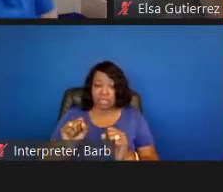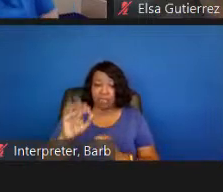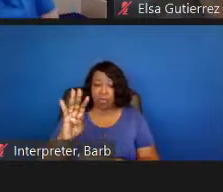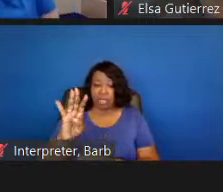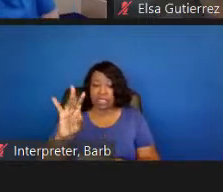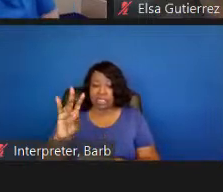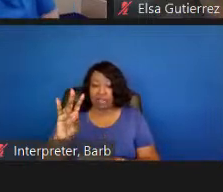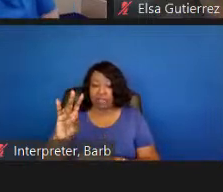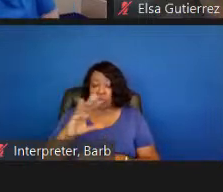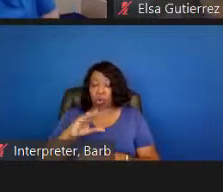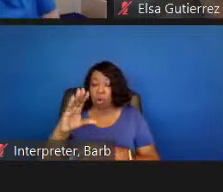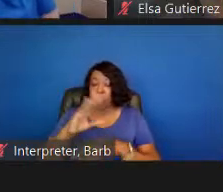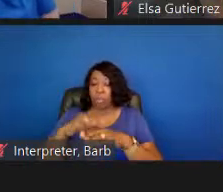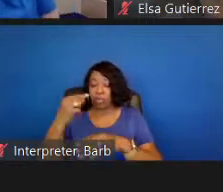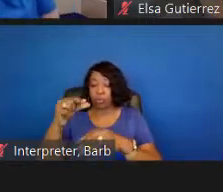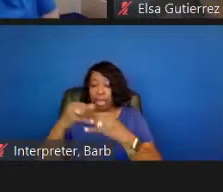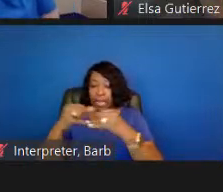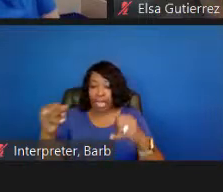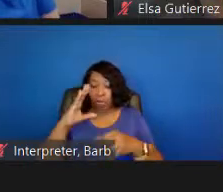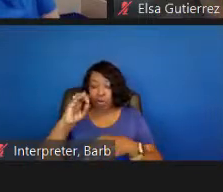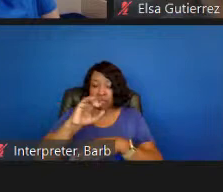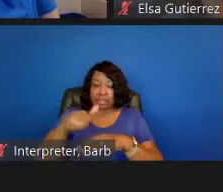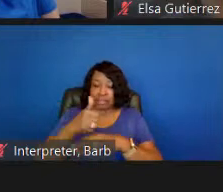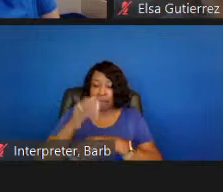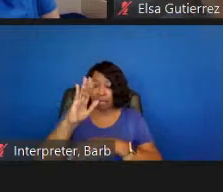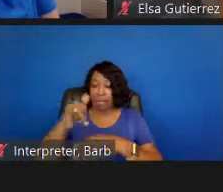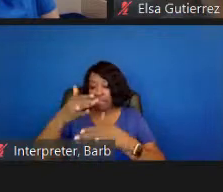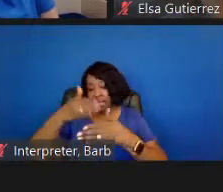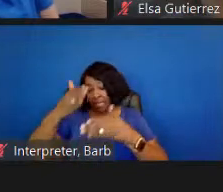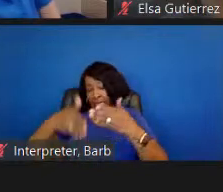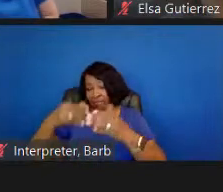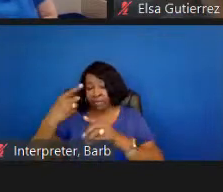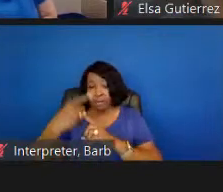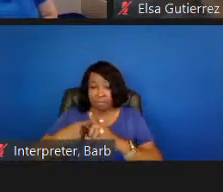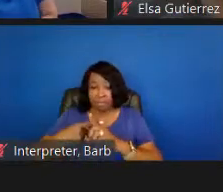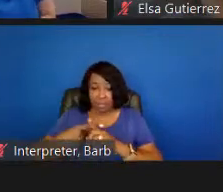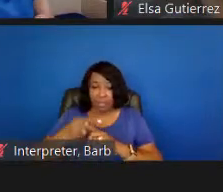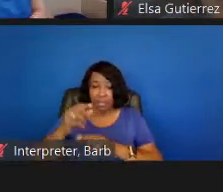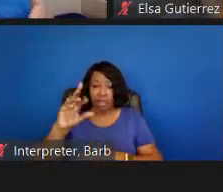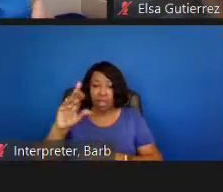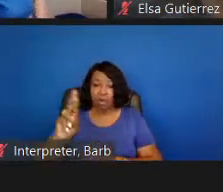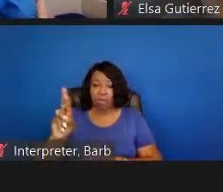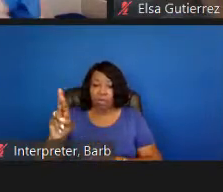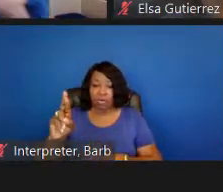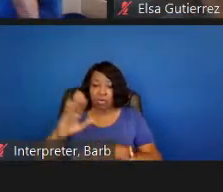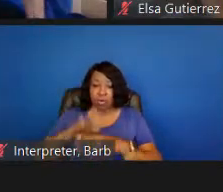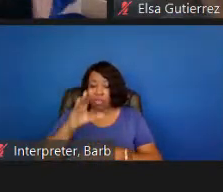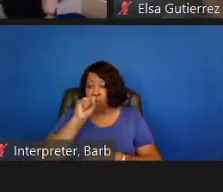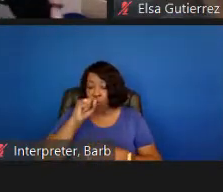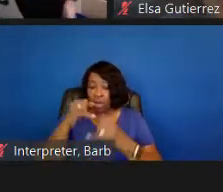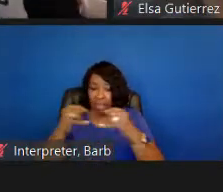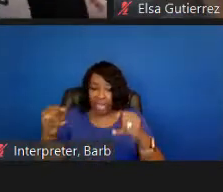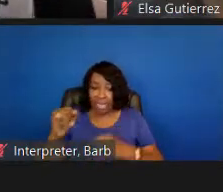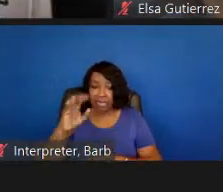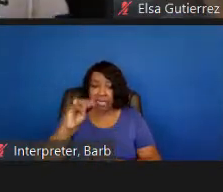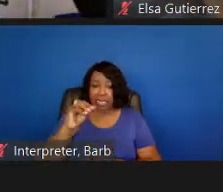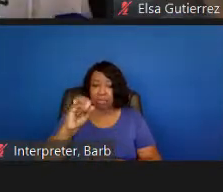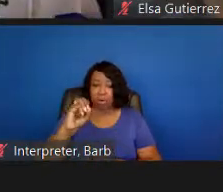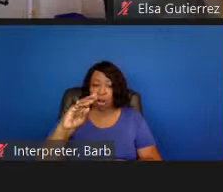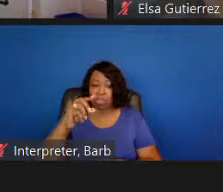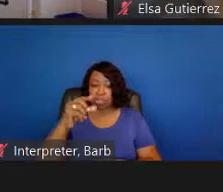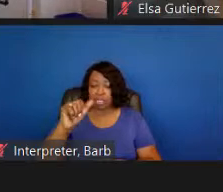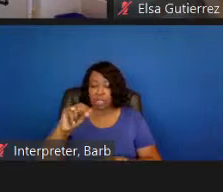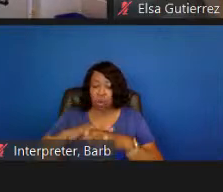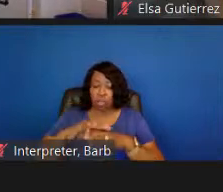47th on the Green Line will be installed by the end of the month, Roosevelt on the Orange Line, Morgan on the Green